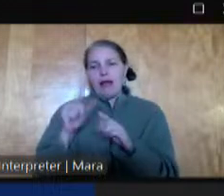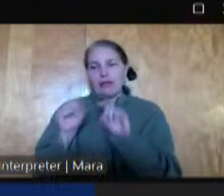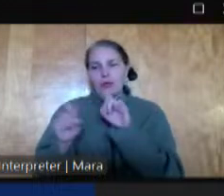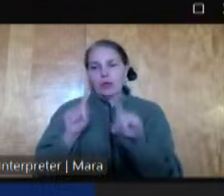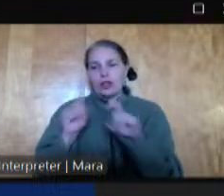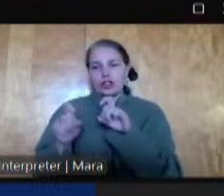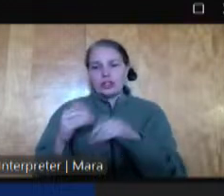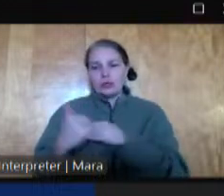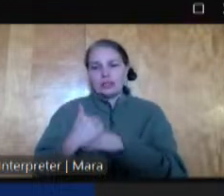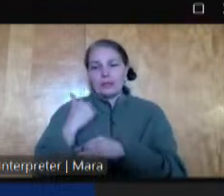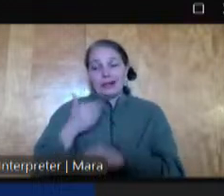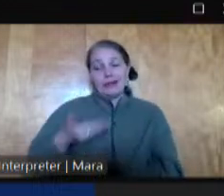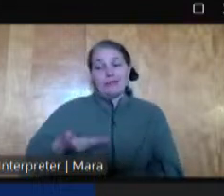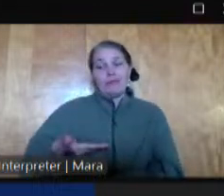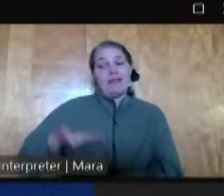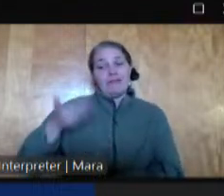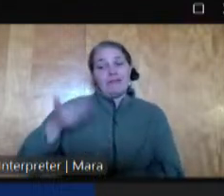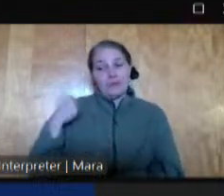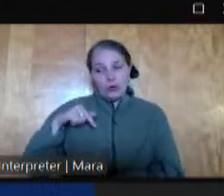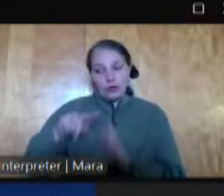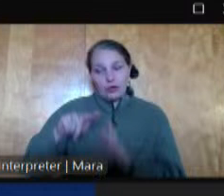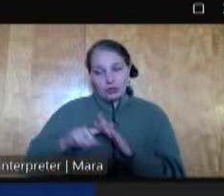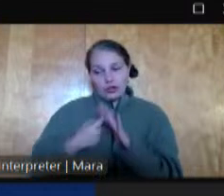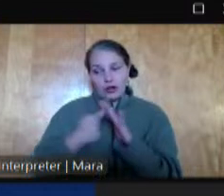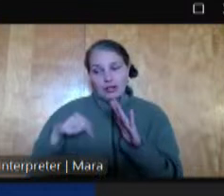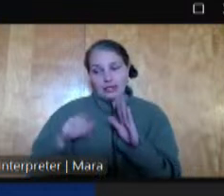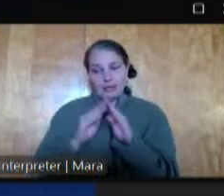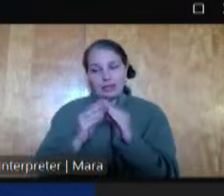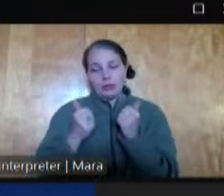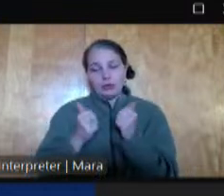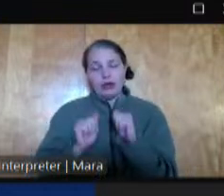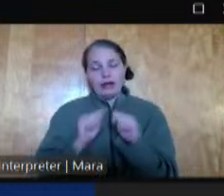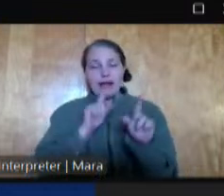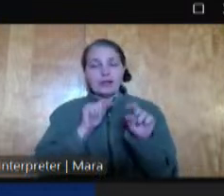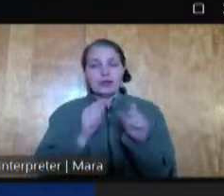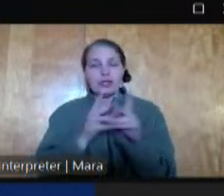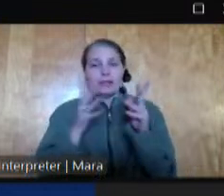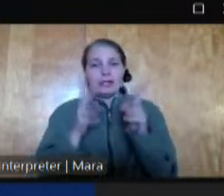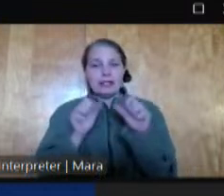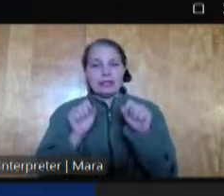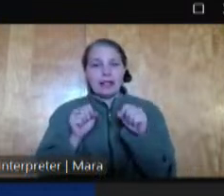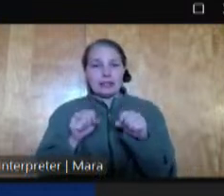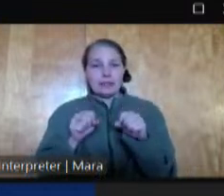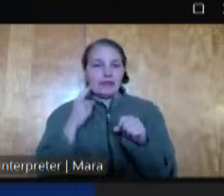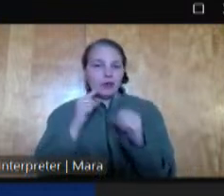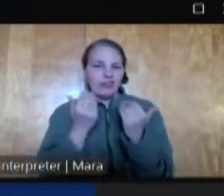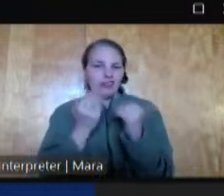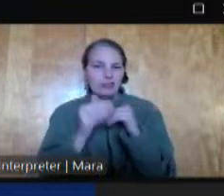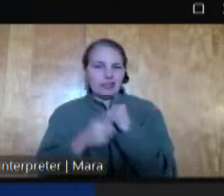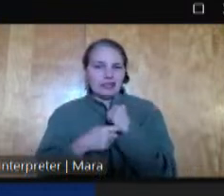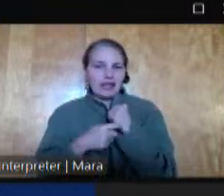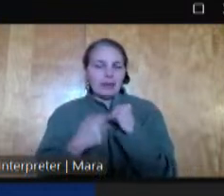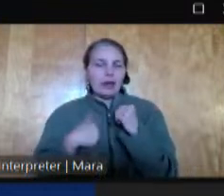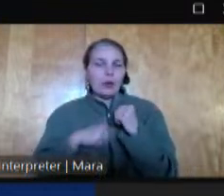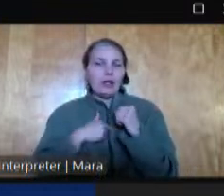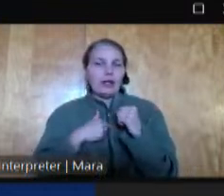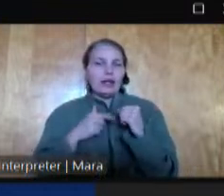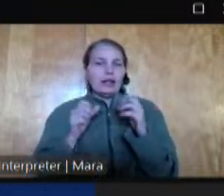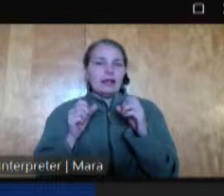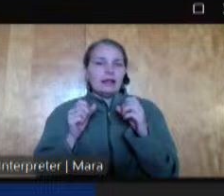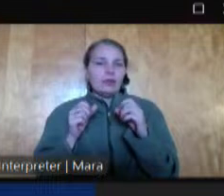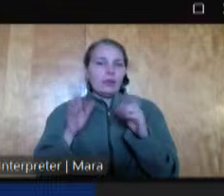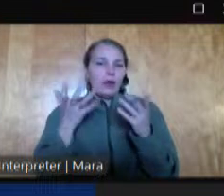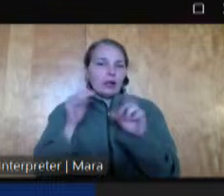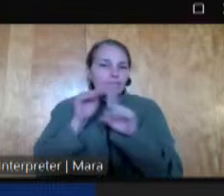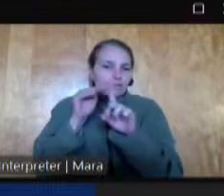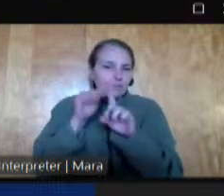tonight's community meeting, and we will answer as many of them as we can in the allotted time. As a reminder, you can find answers to frequently